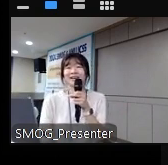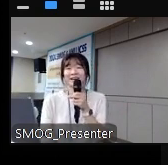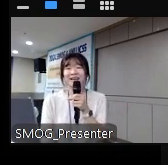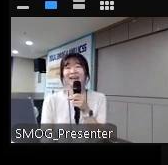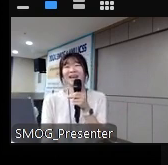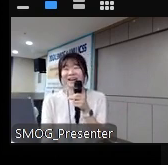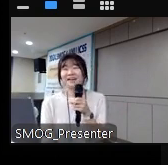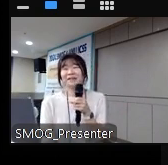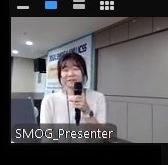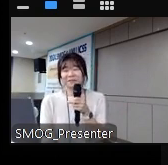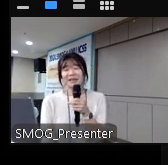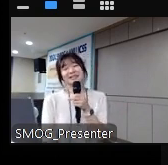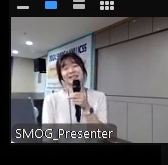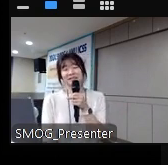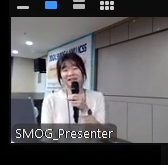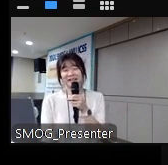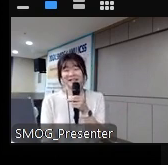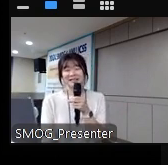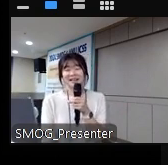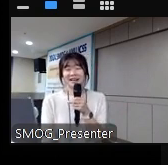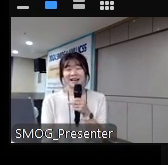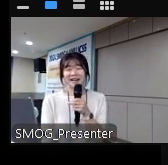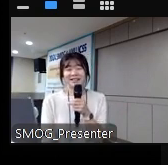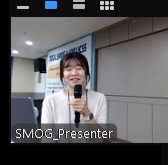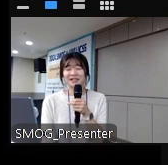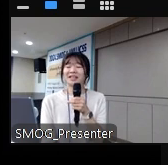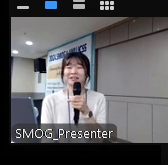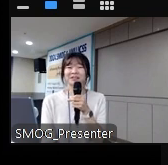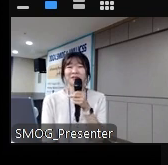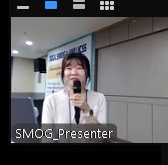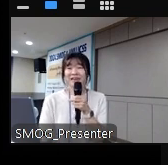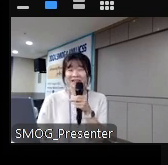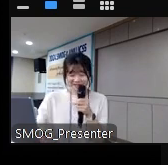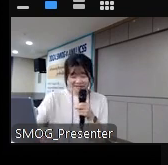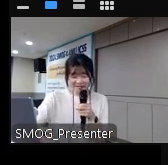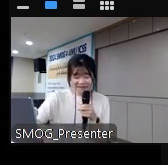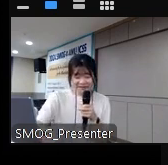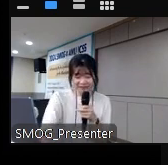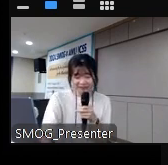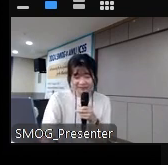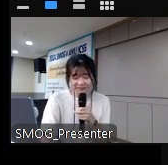Yeah. Yeah. Yes, Okay, thank definitely you. something I should look into. Thank you.